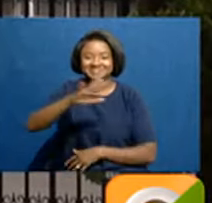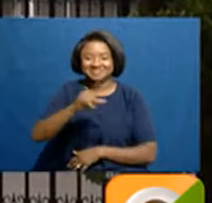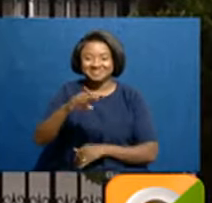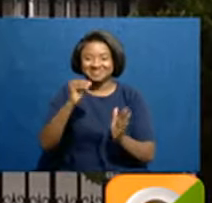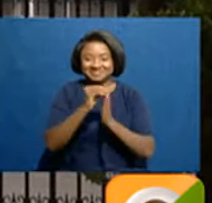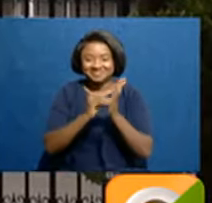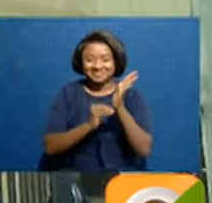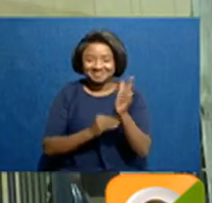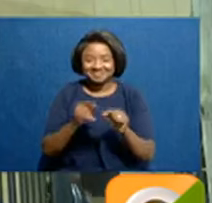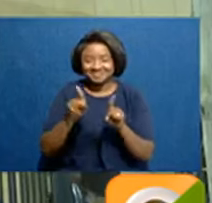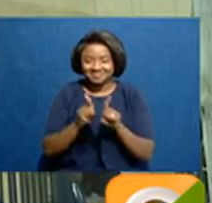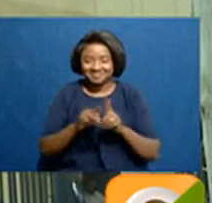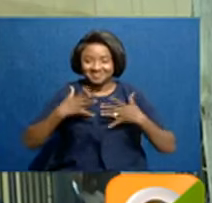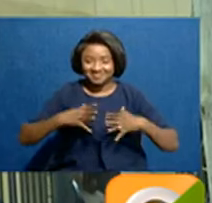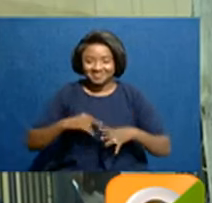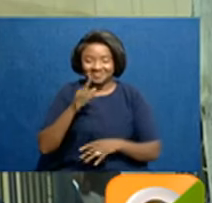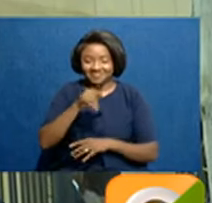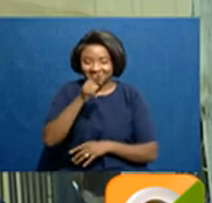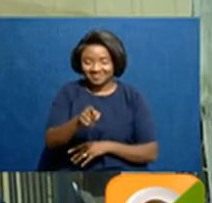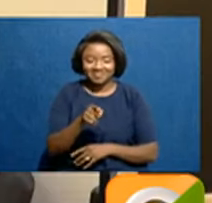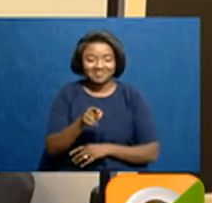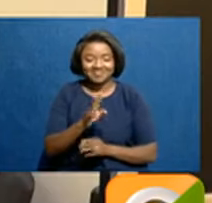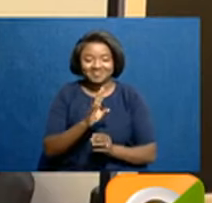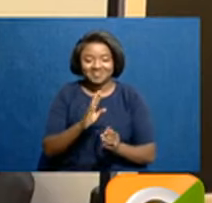enlisted as respondents in the petition.